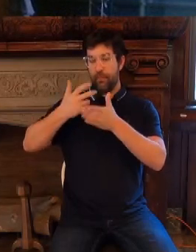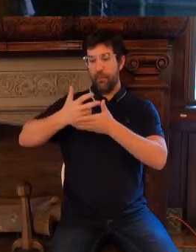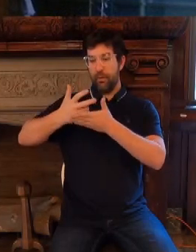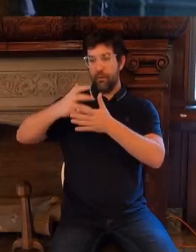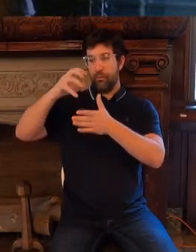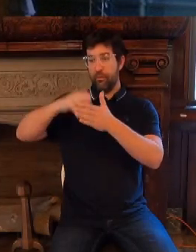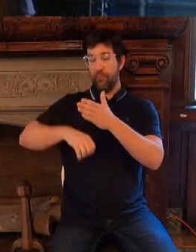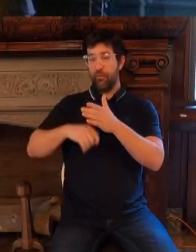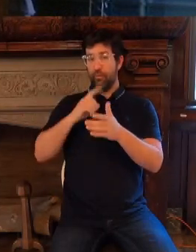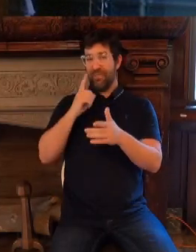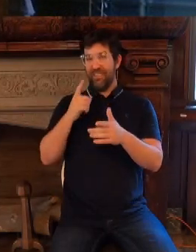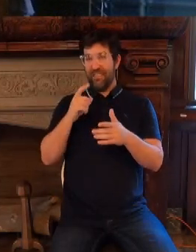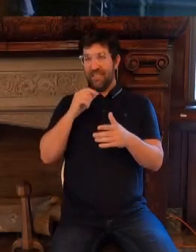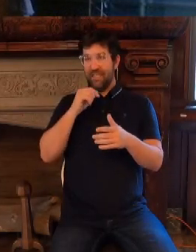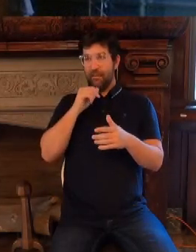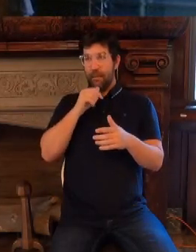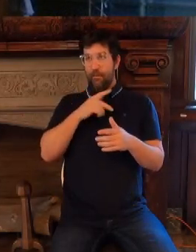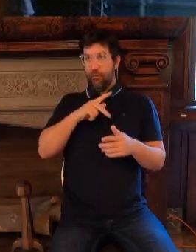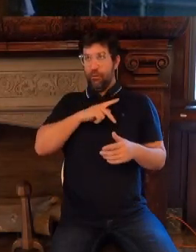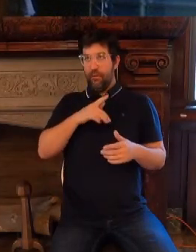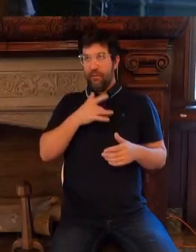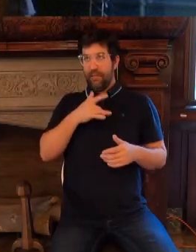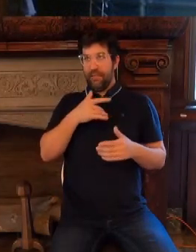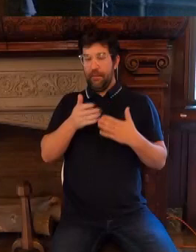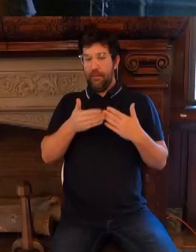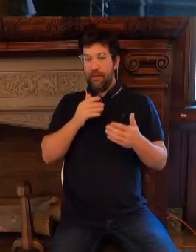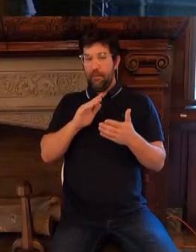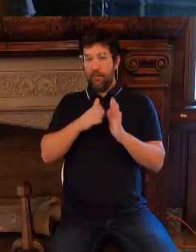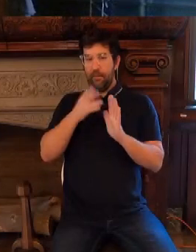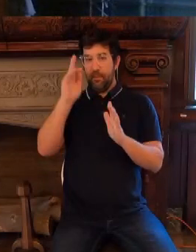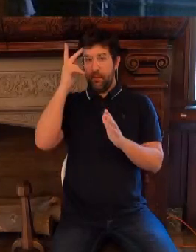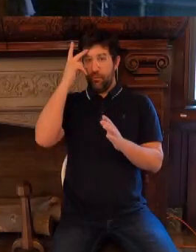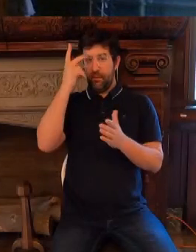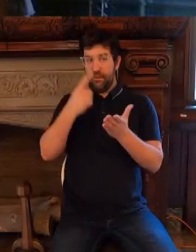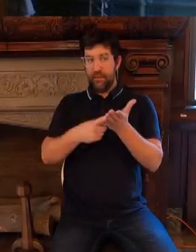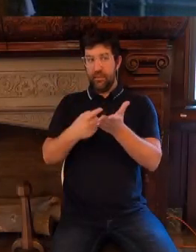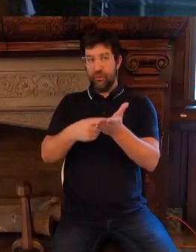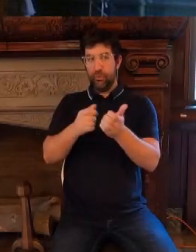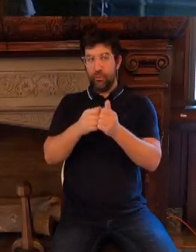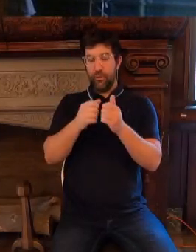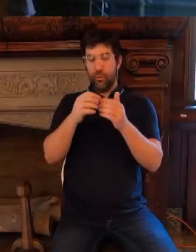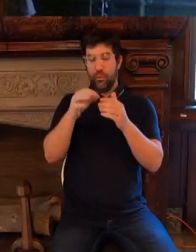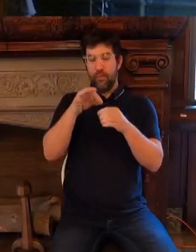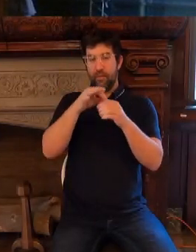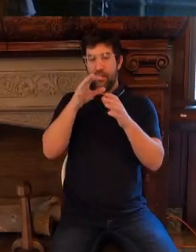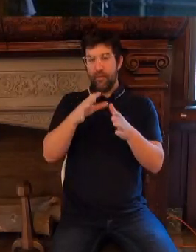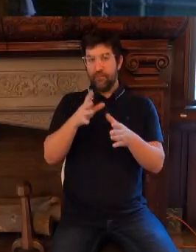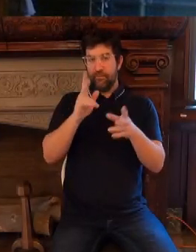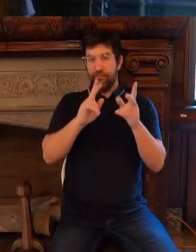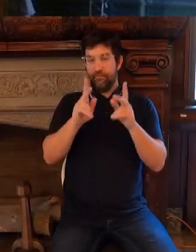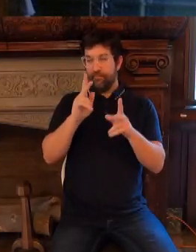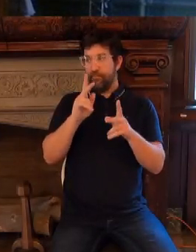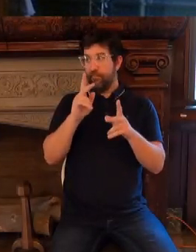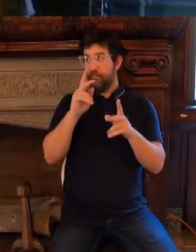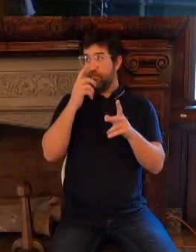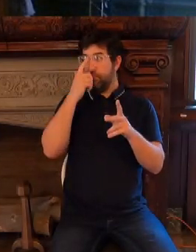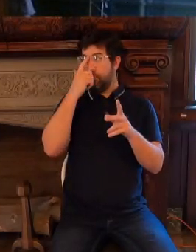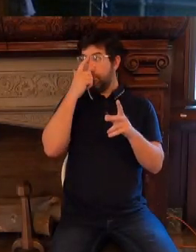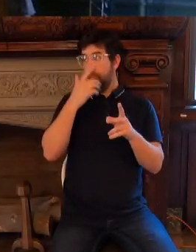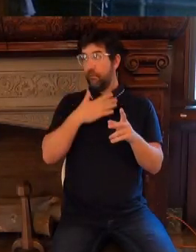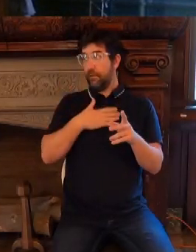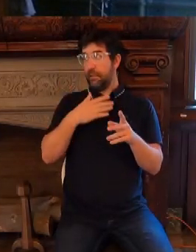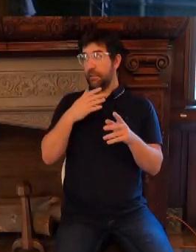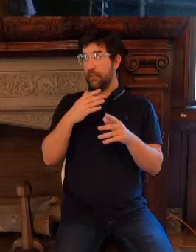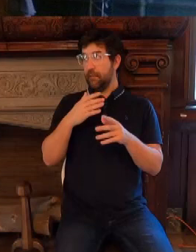personal feelings at that point don't necessarily matter. It becomes a political discussion with your elected officials. And so in my experience is that that's usually a